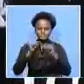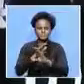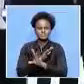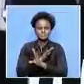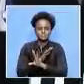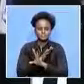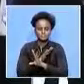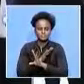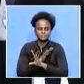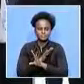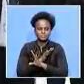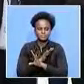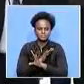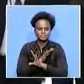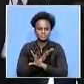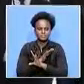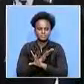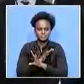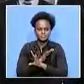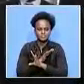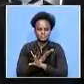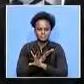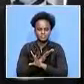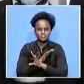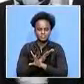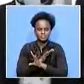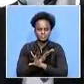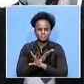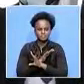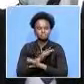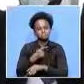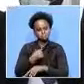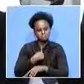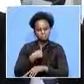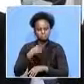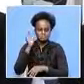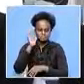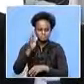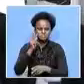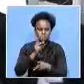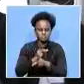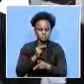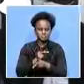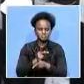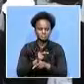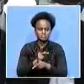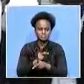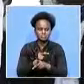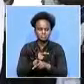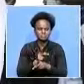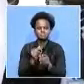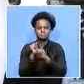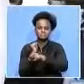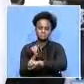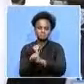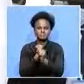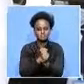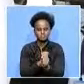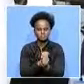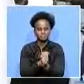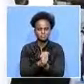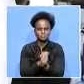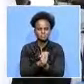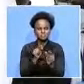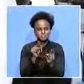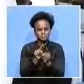of Zambia. To the President of the Republic of Zambia. And that I will preserve. And I will preserve. Protect. Protect.